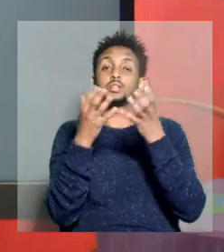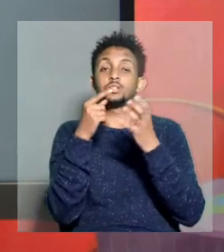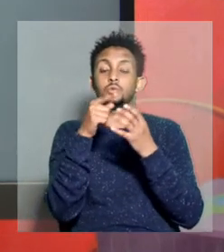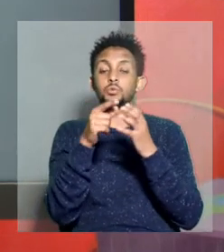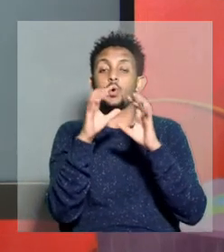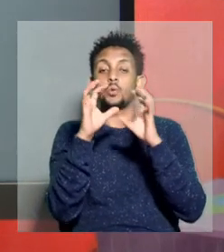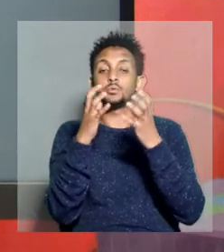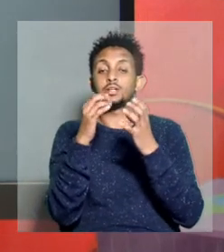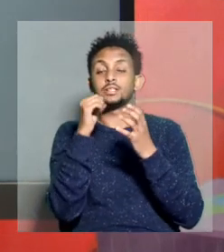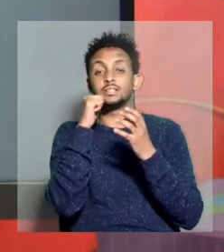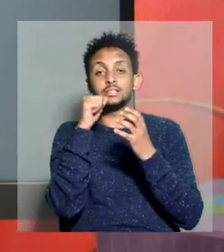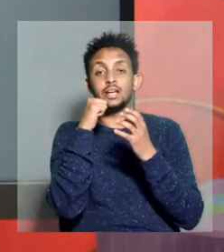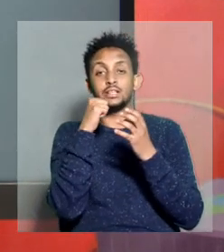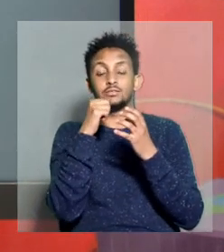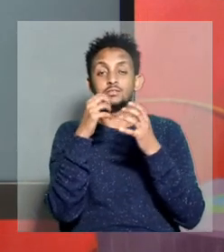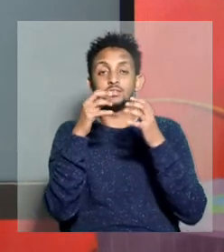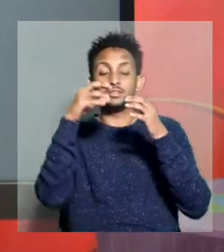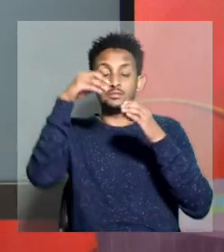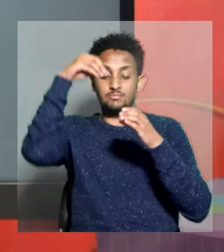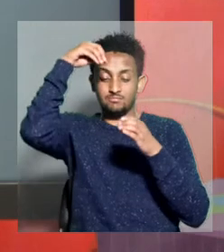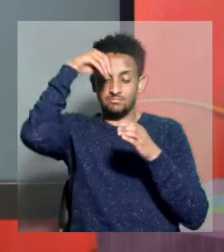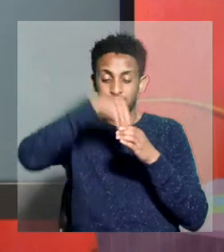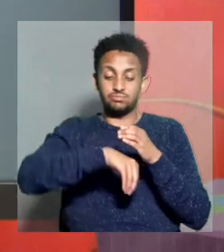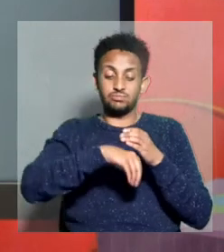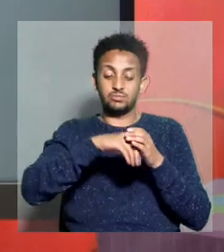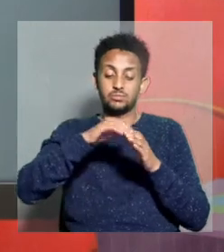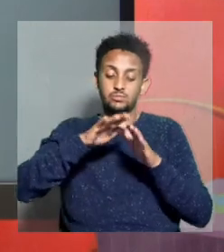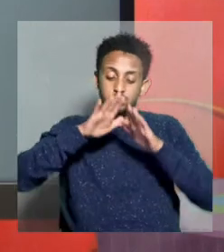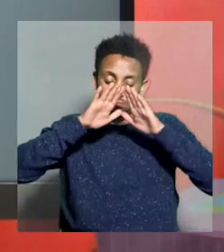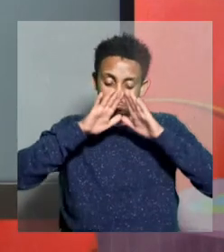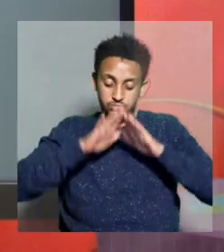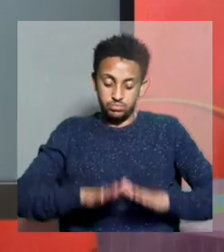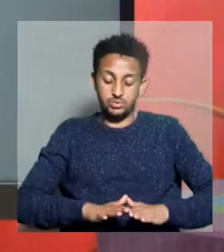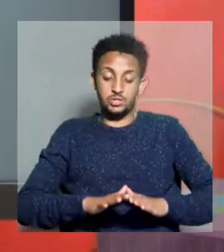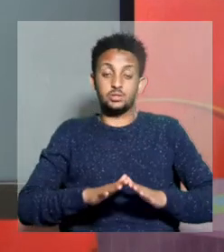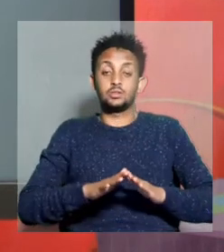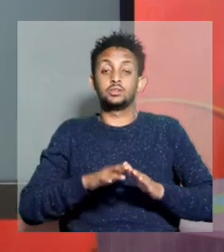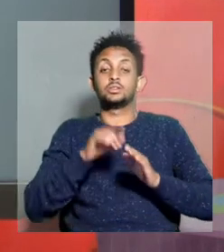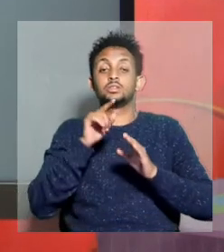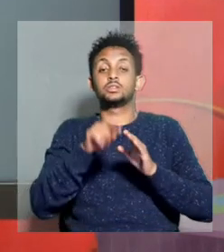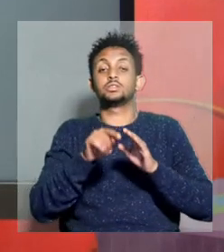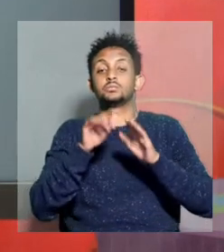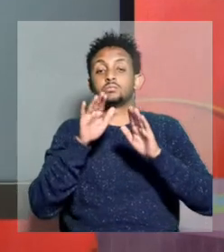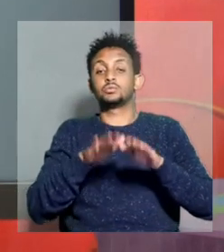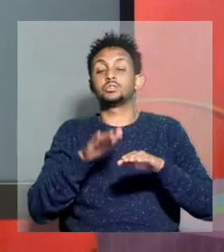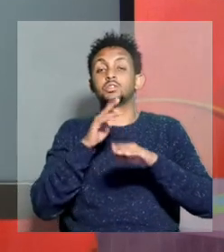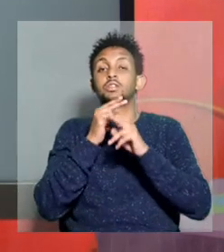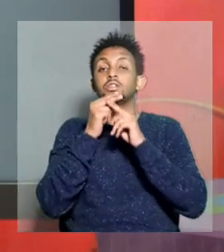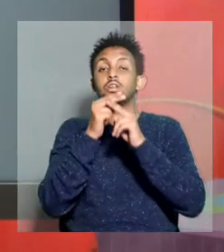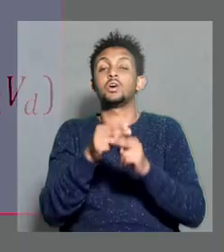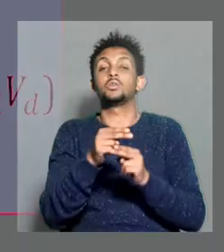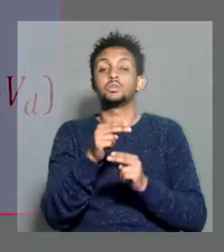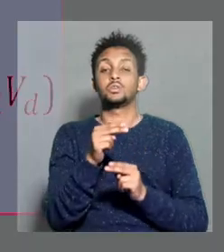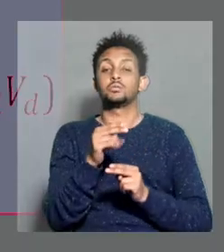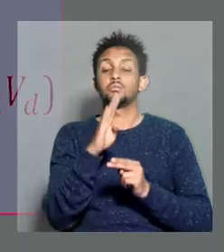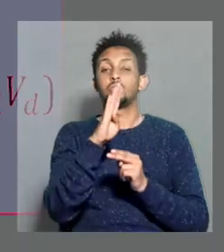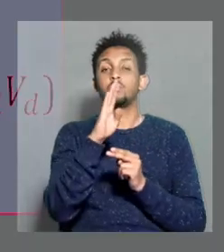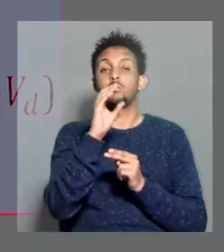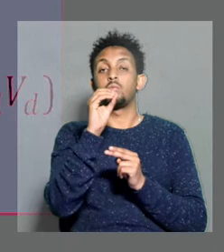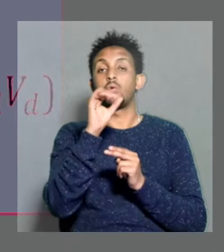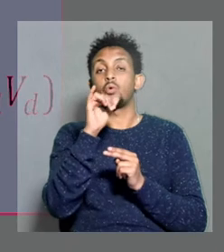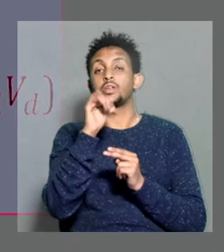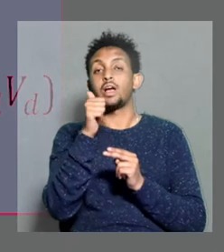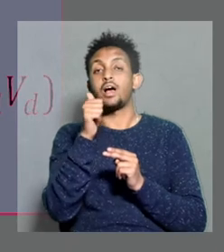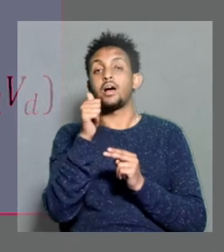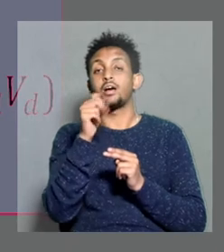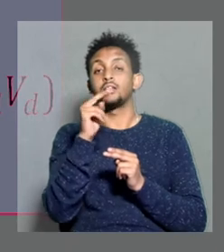say the object and her is immersed here, there will be a pushing force upward, and that force is known to be buoyant force. And the buoyant